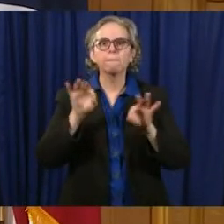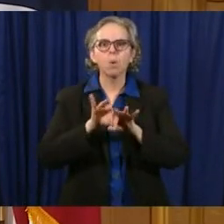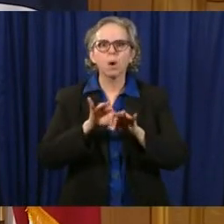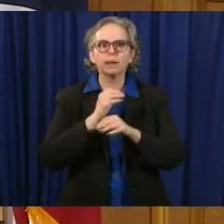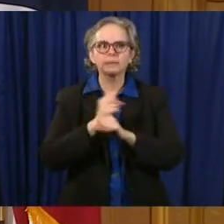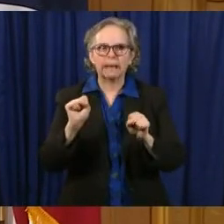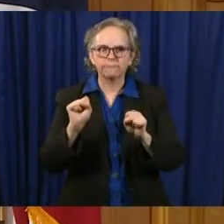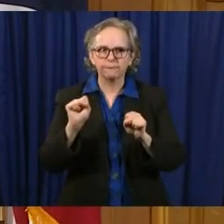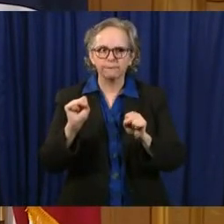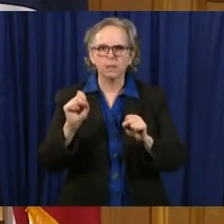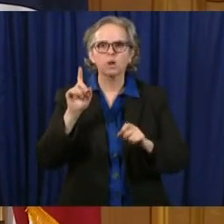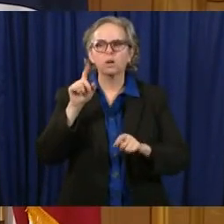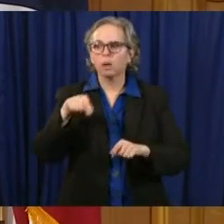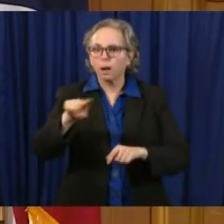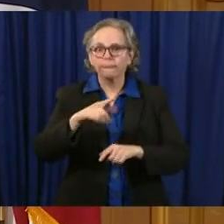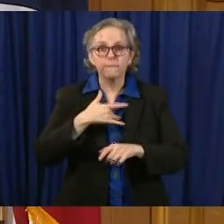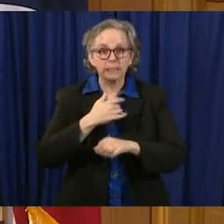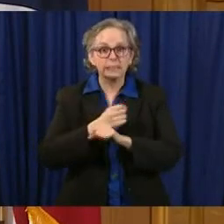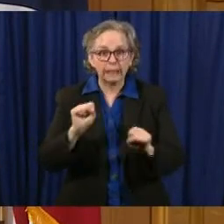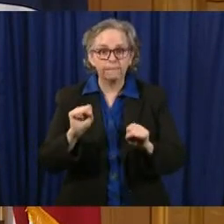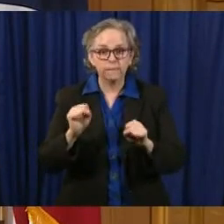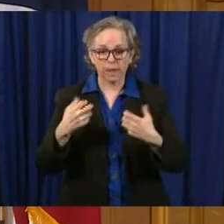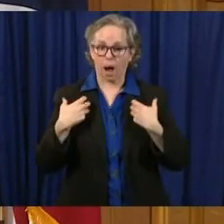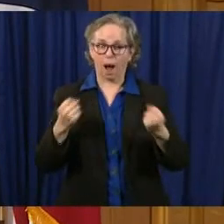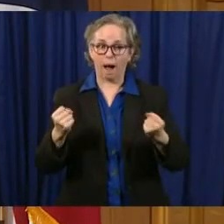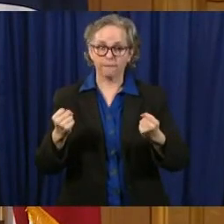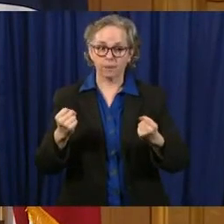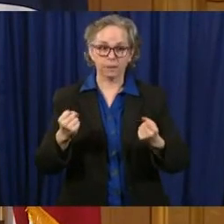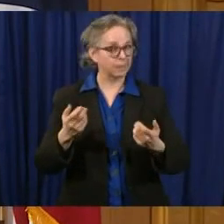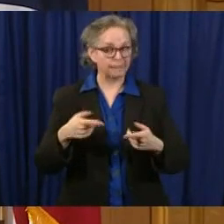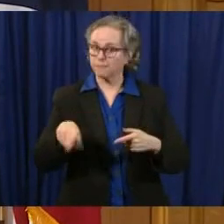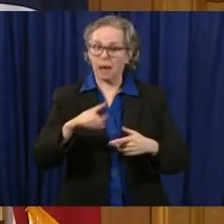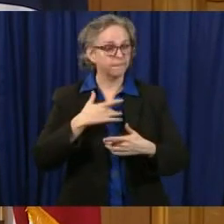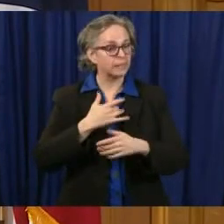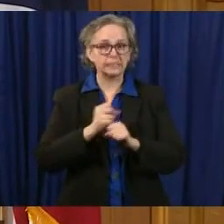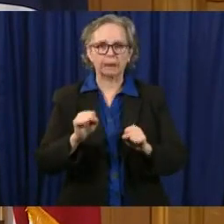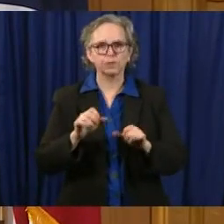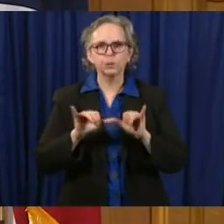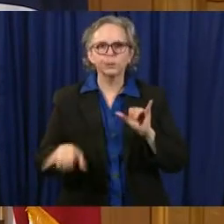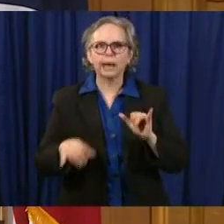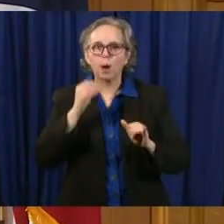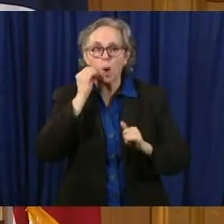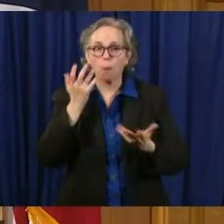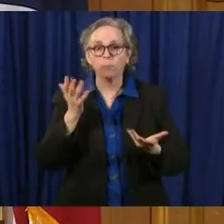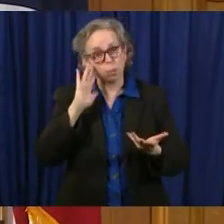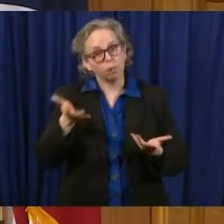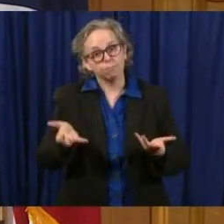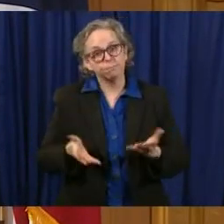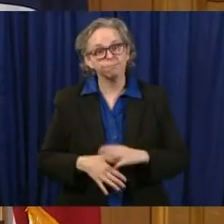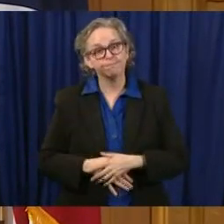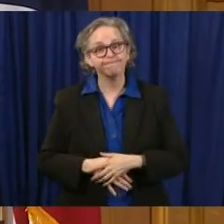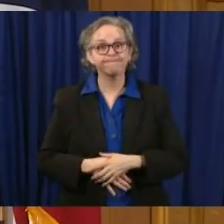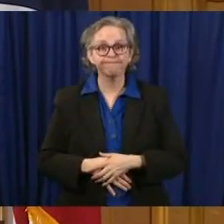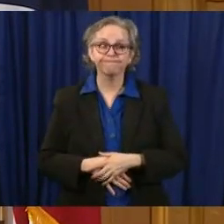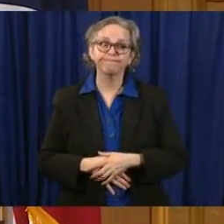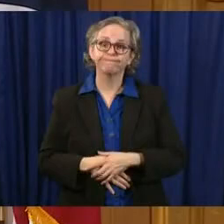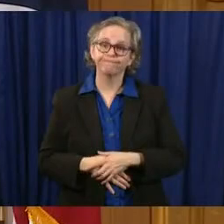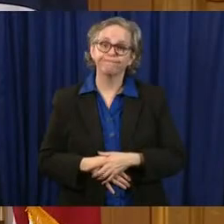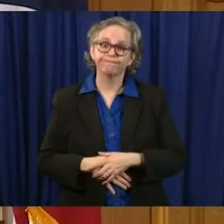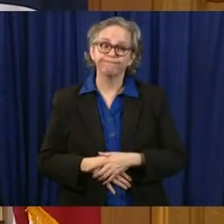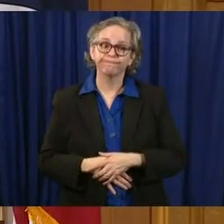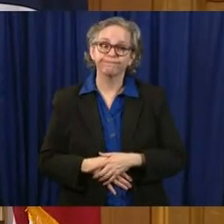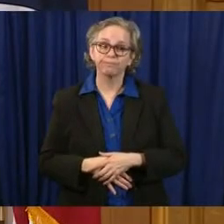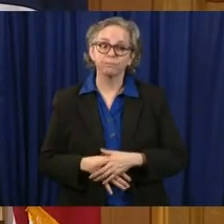anything. This is an area, throughout this, I have tried to get the best